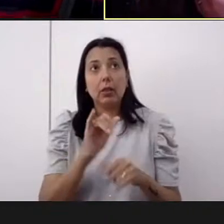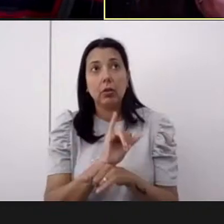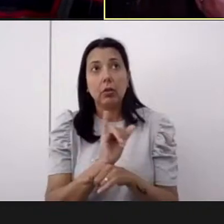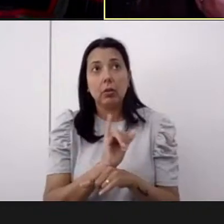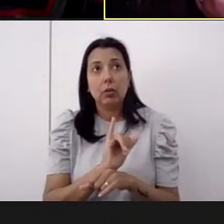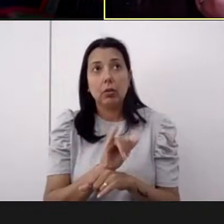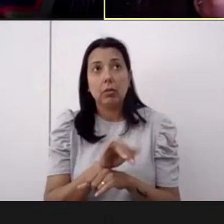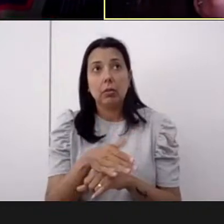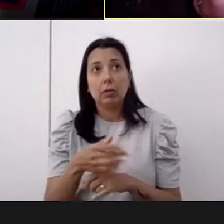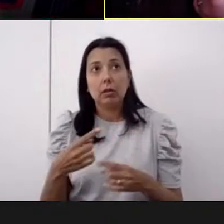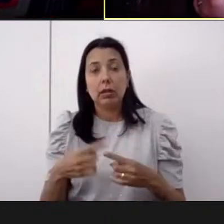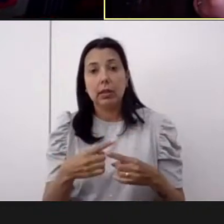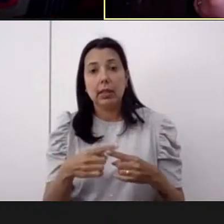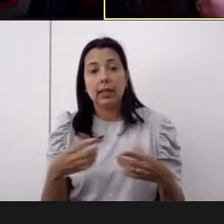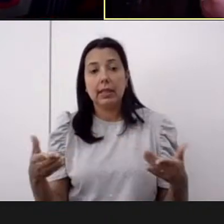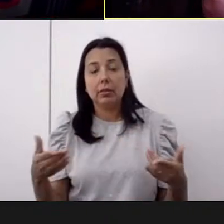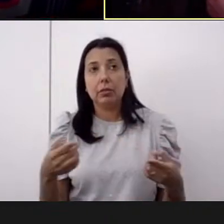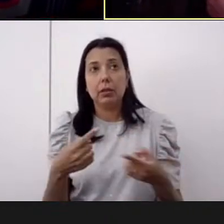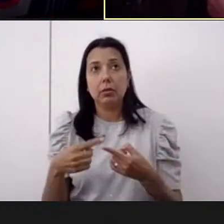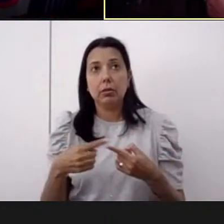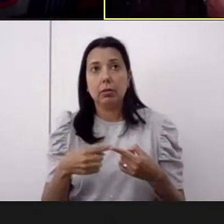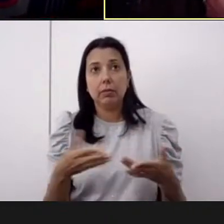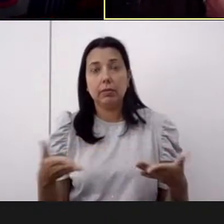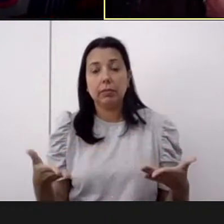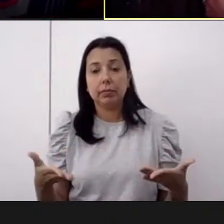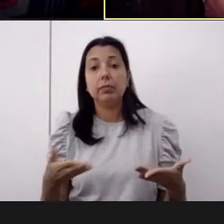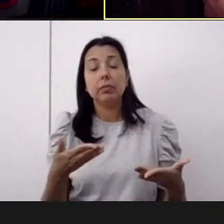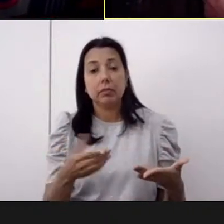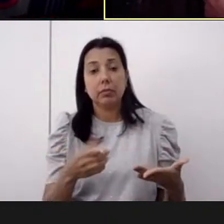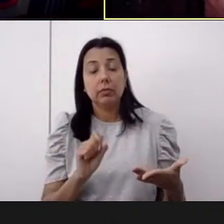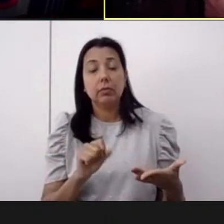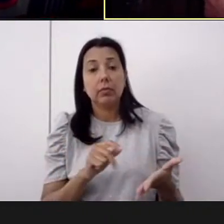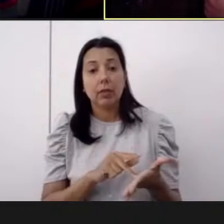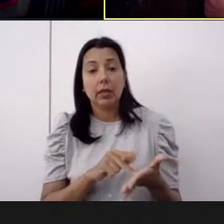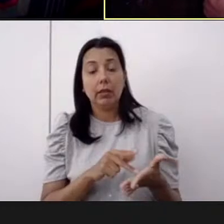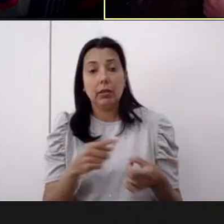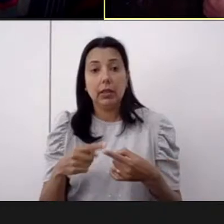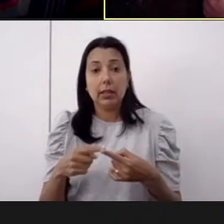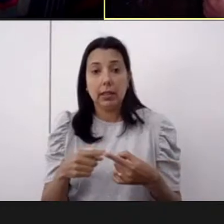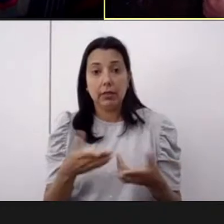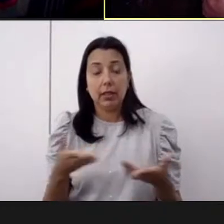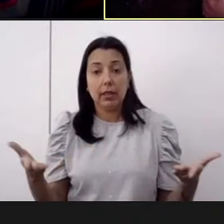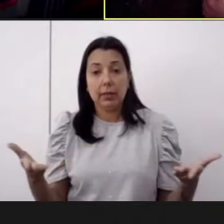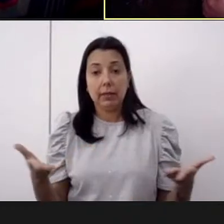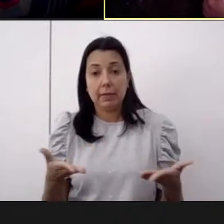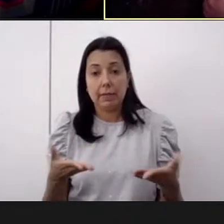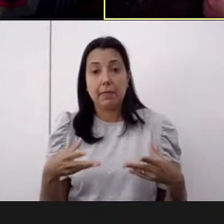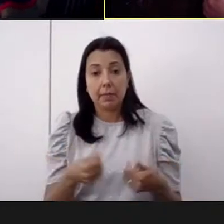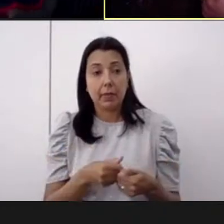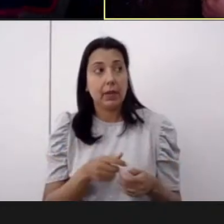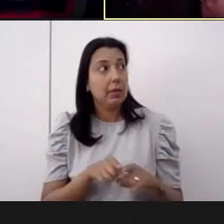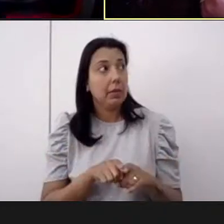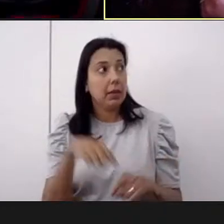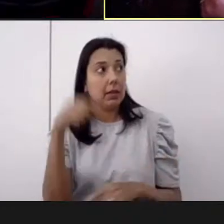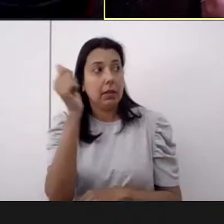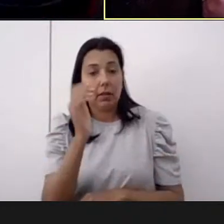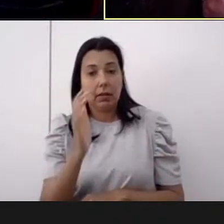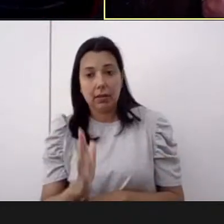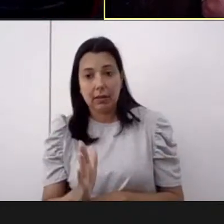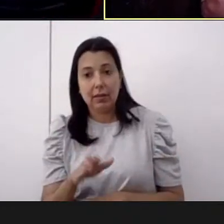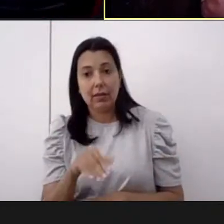she says, and I believe this is from Regina. She says that here in Brazil we are discussed a